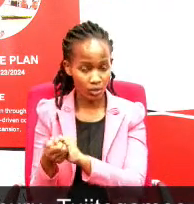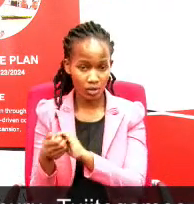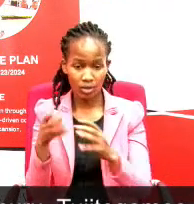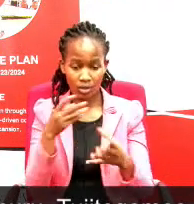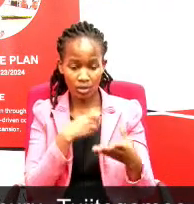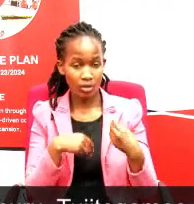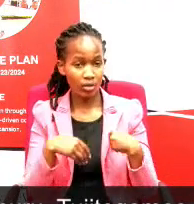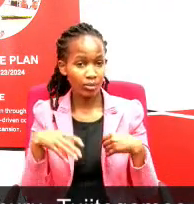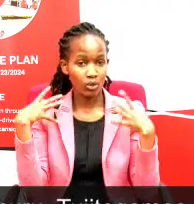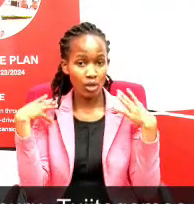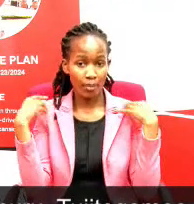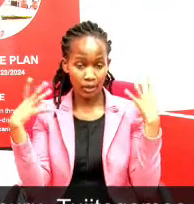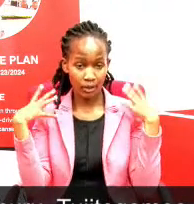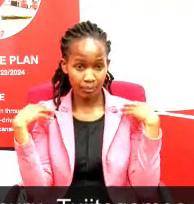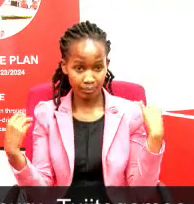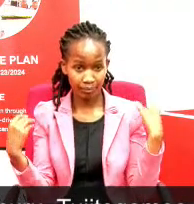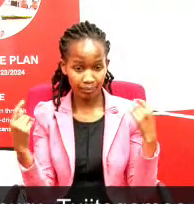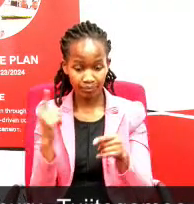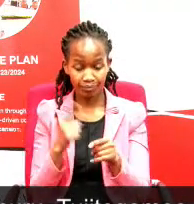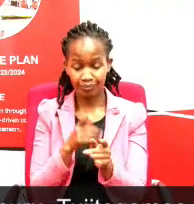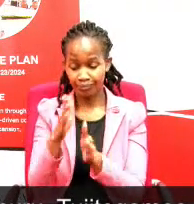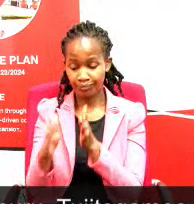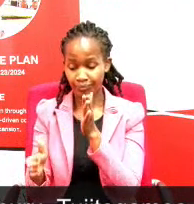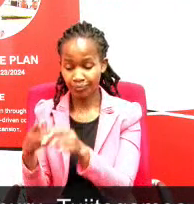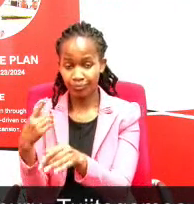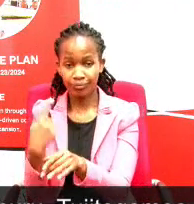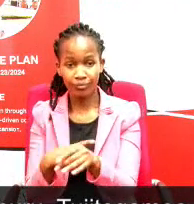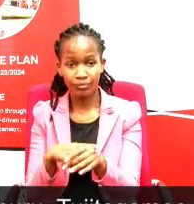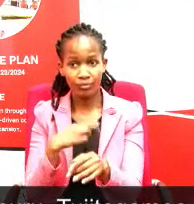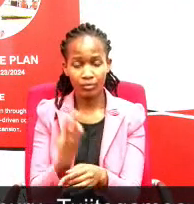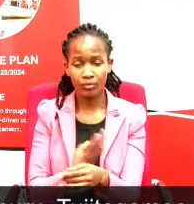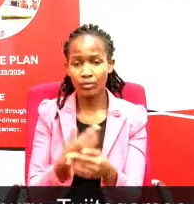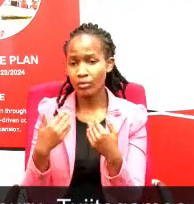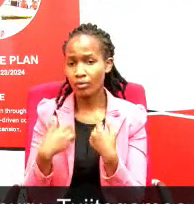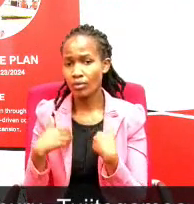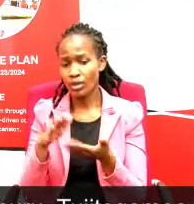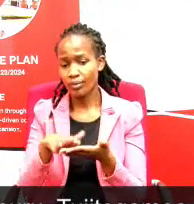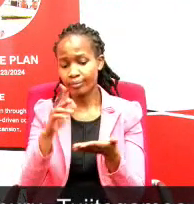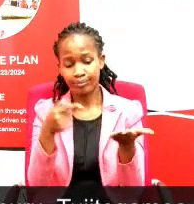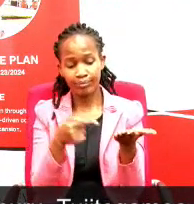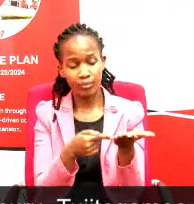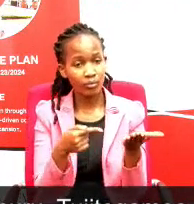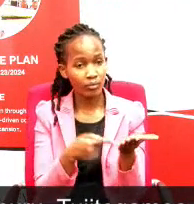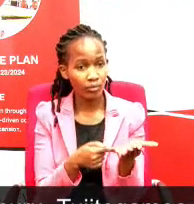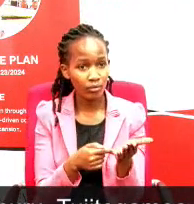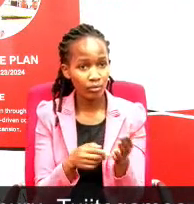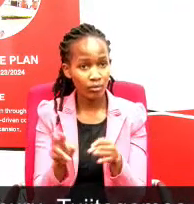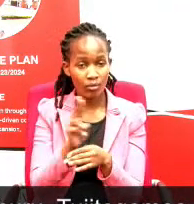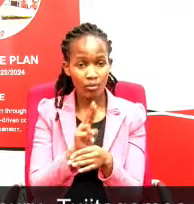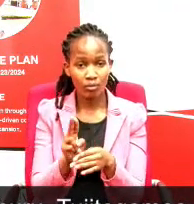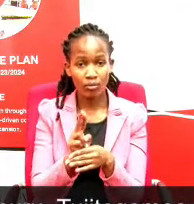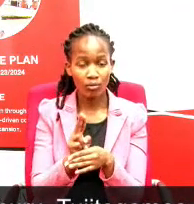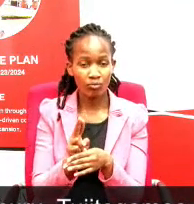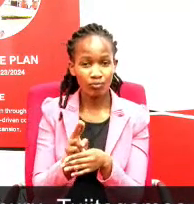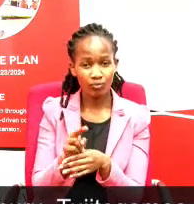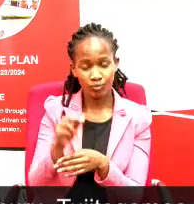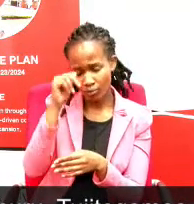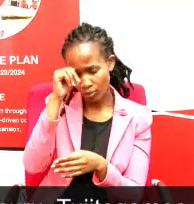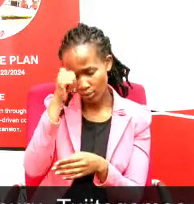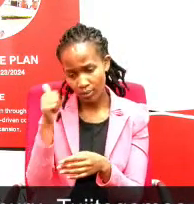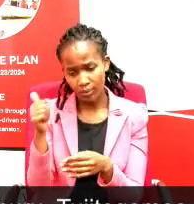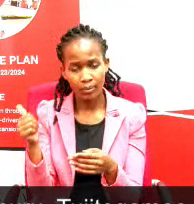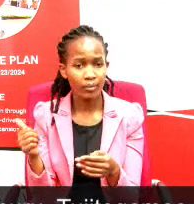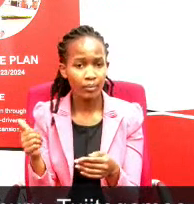practices. During the planned period, we shall adopt modern technologies, including artificial intelligence, blockchain,